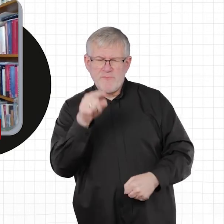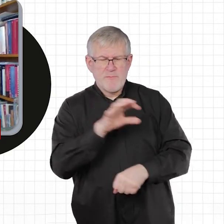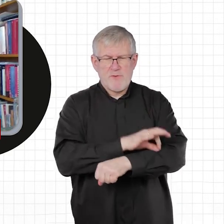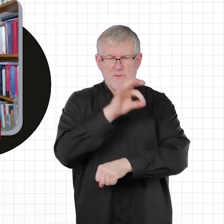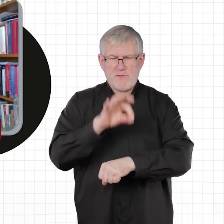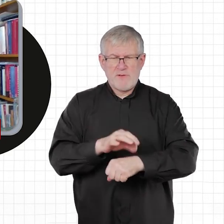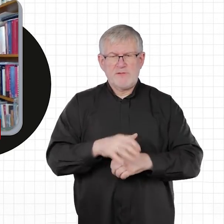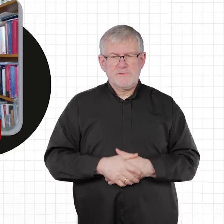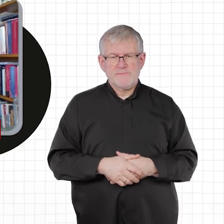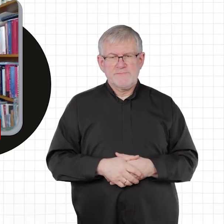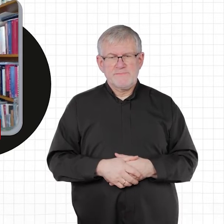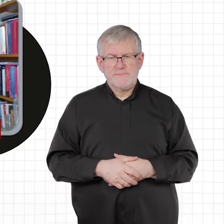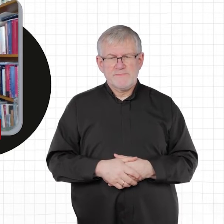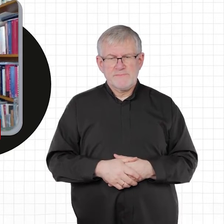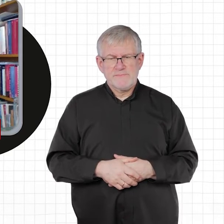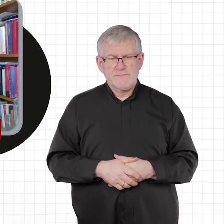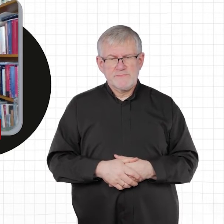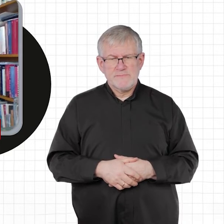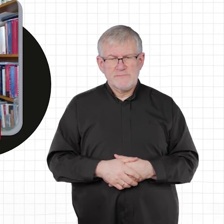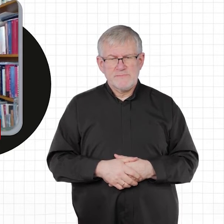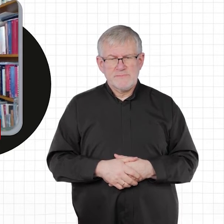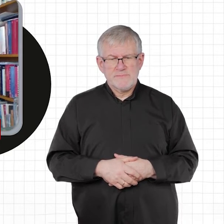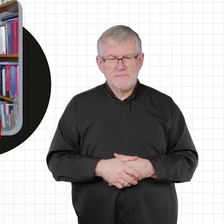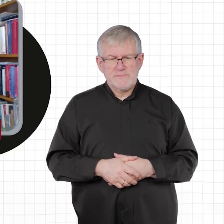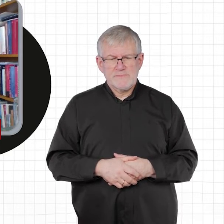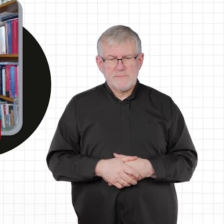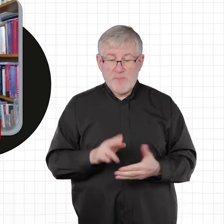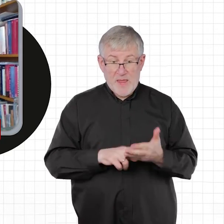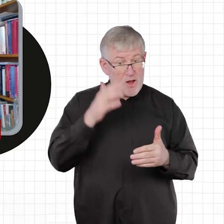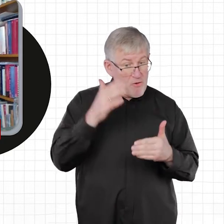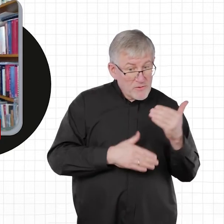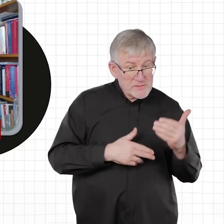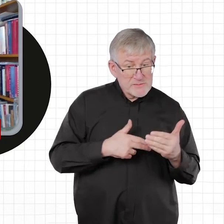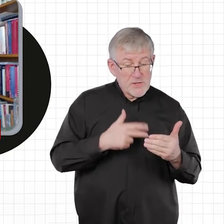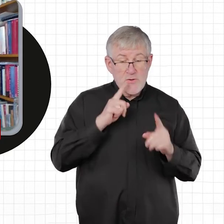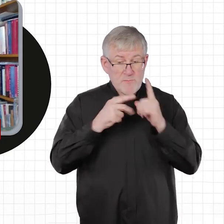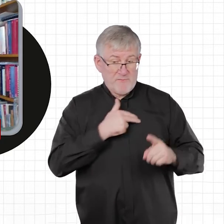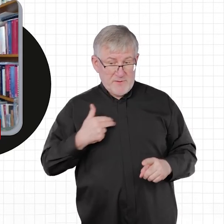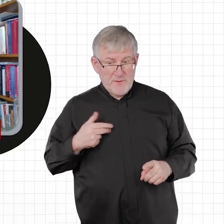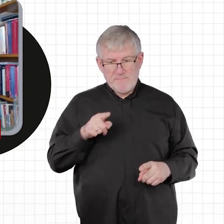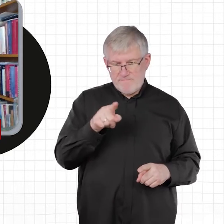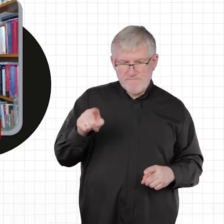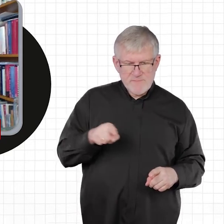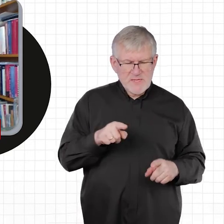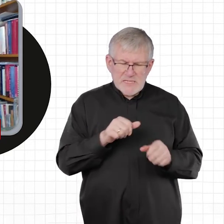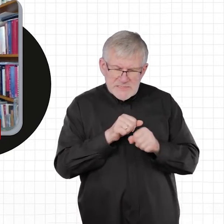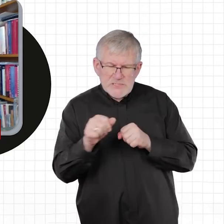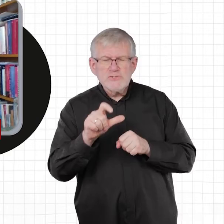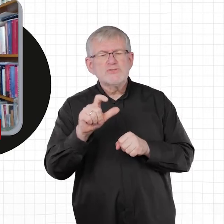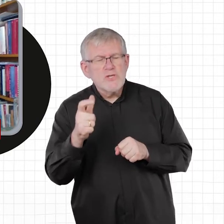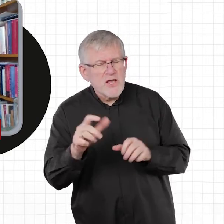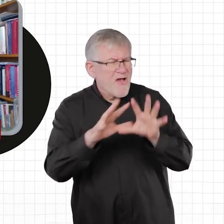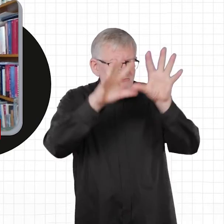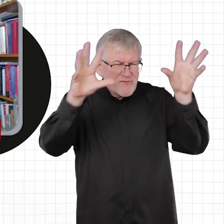is it something we all should remember about the gender equality? Like, we know